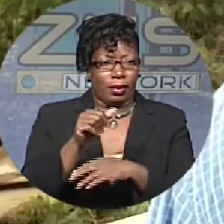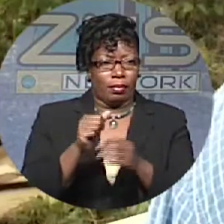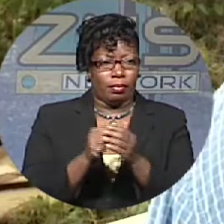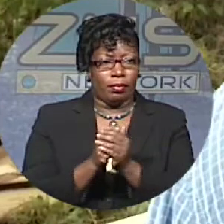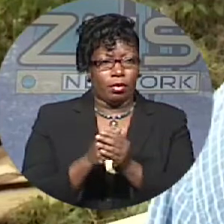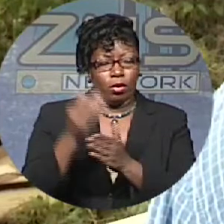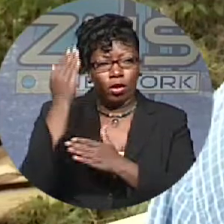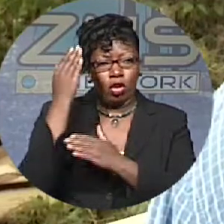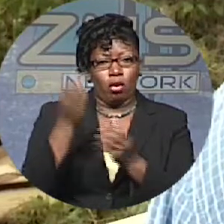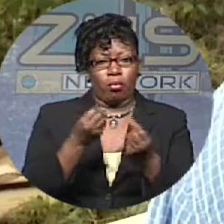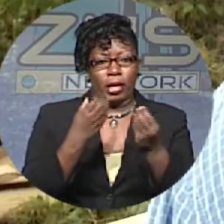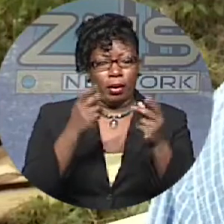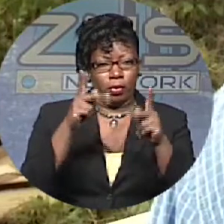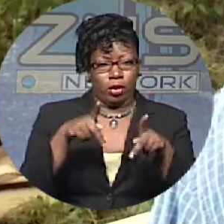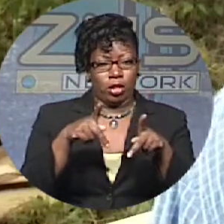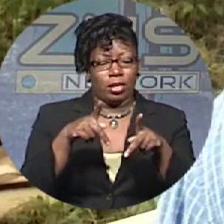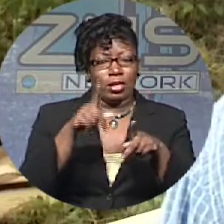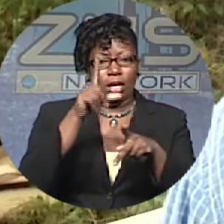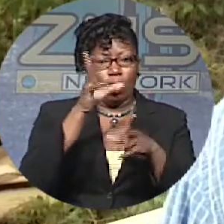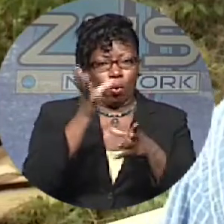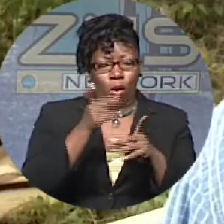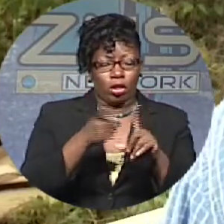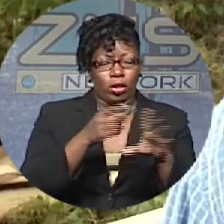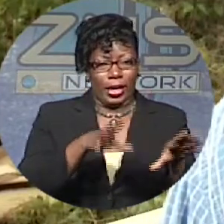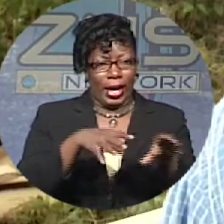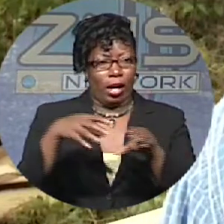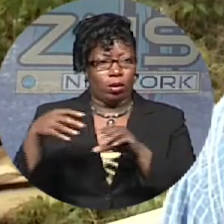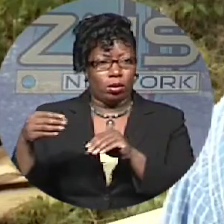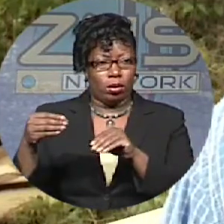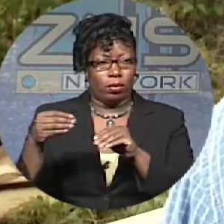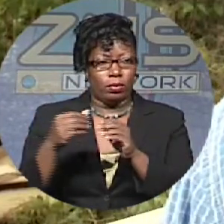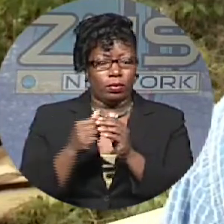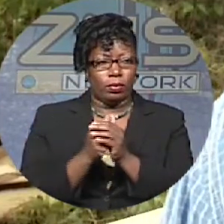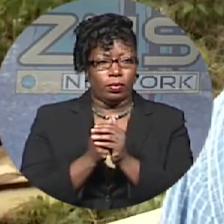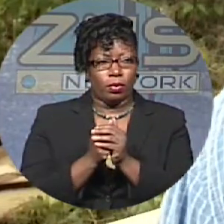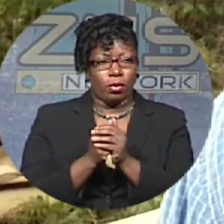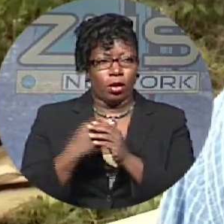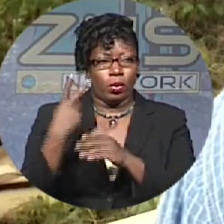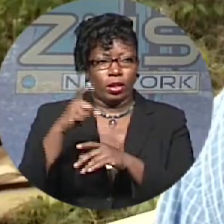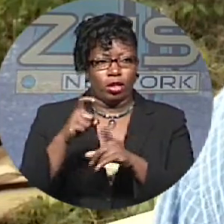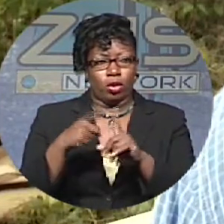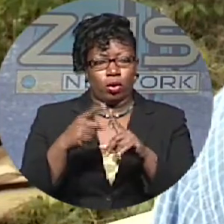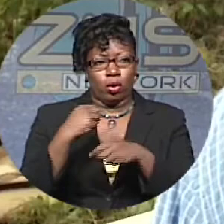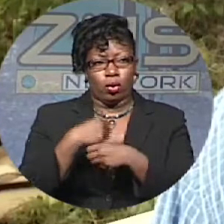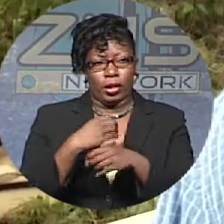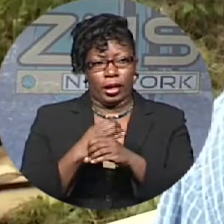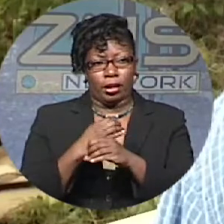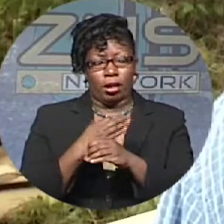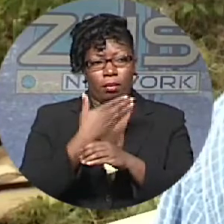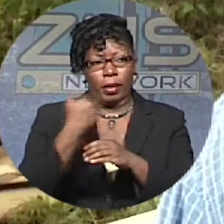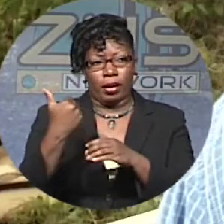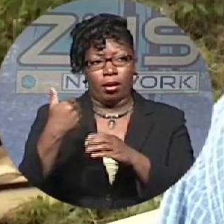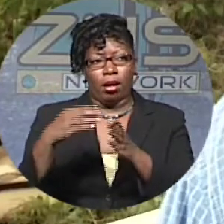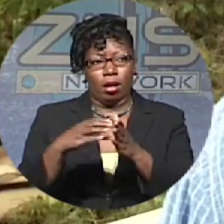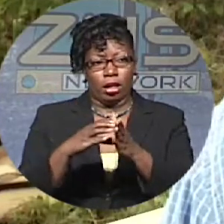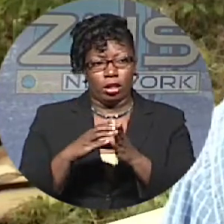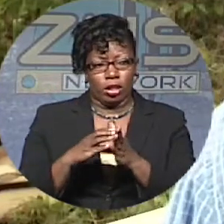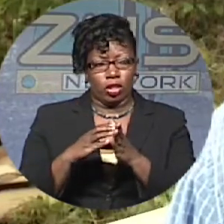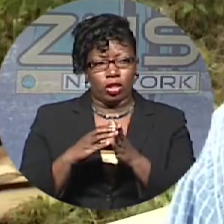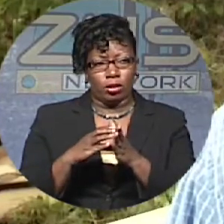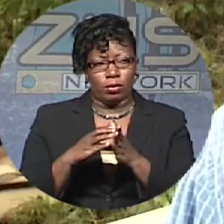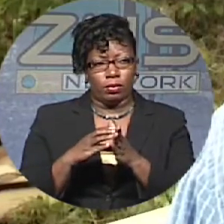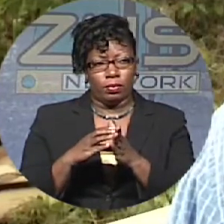out. They don't enjoy living in those degrading conditions. And so if an opportunity exists, you have to offer